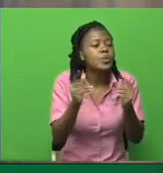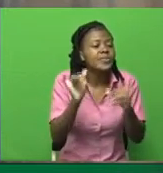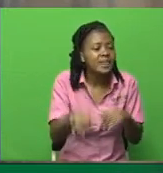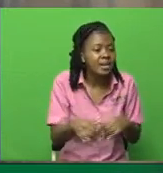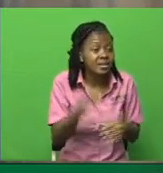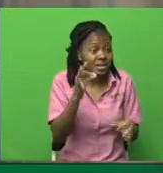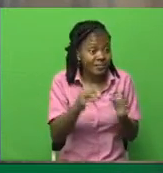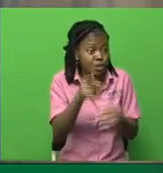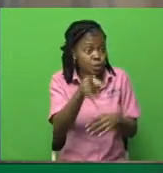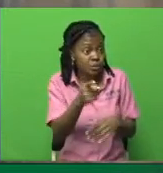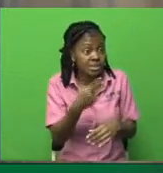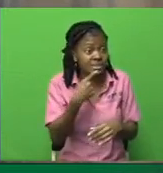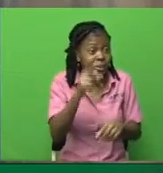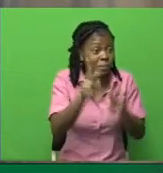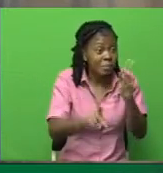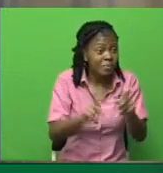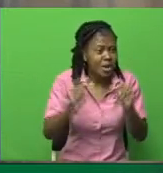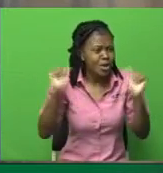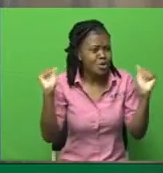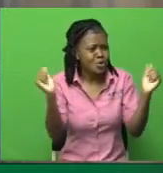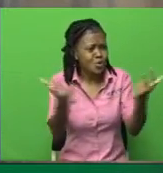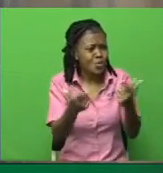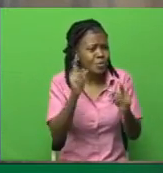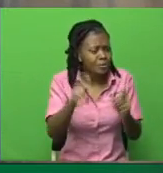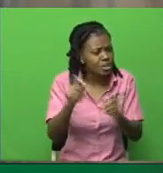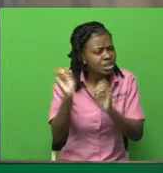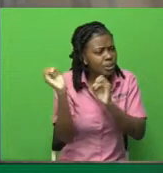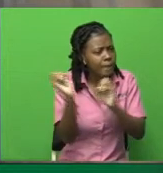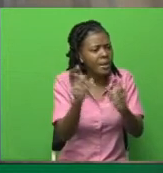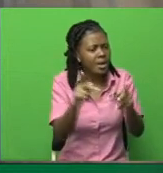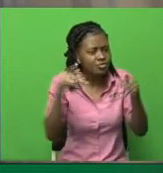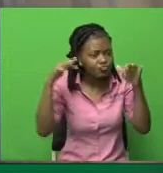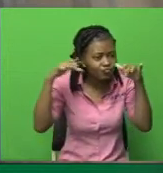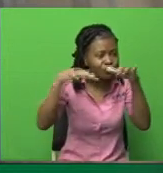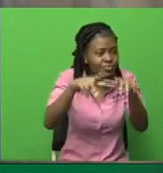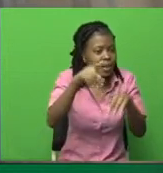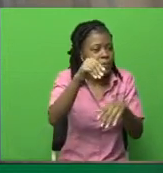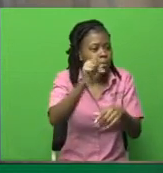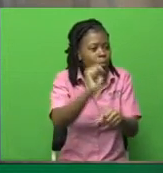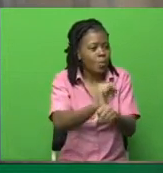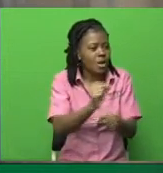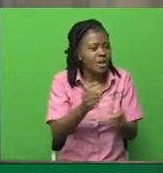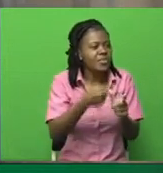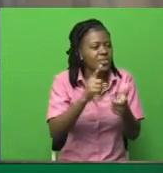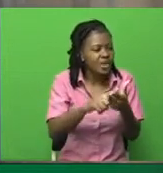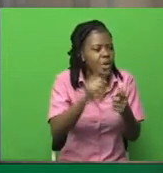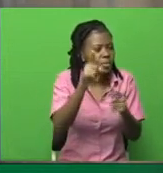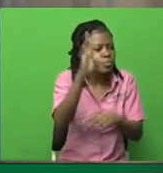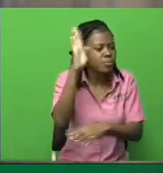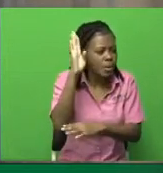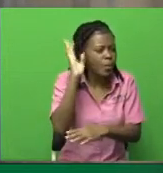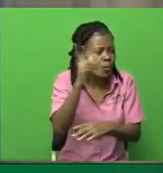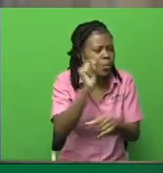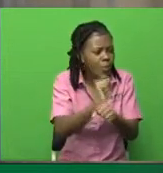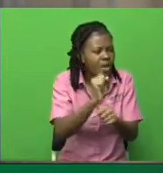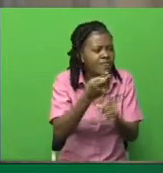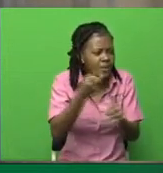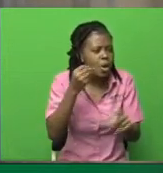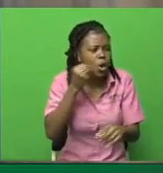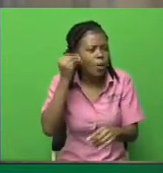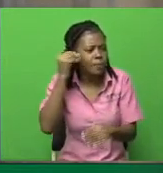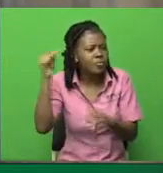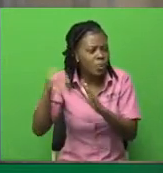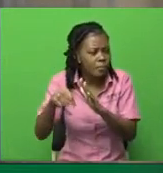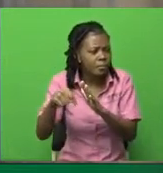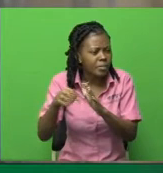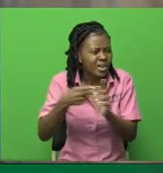back to work into the same routine after you promised a work from home policy and then said no can